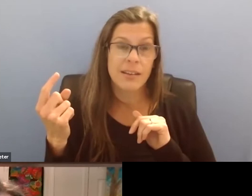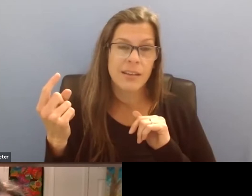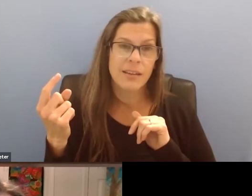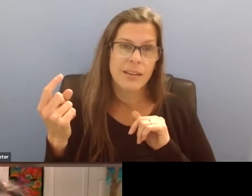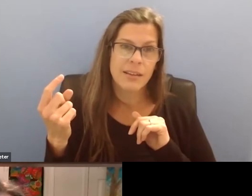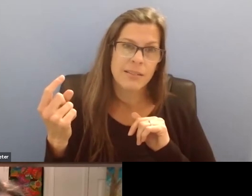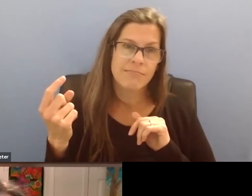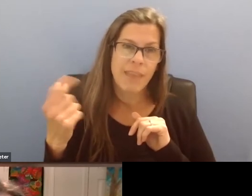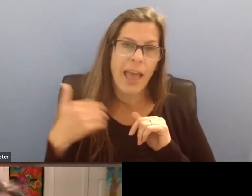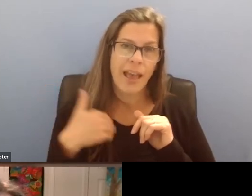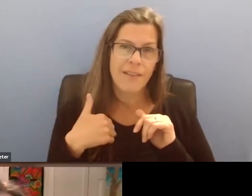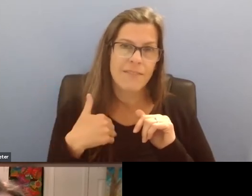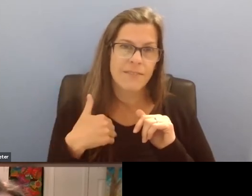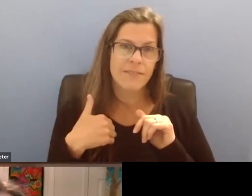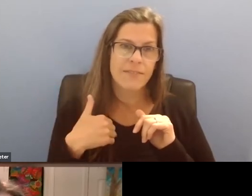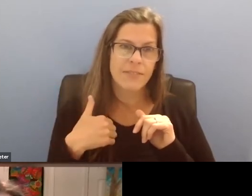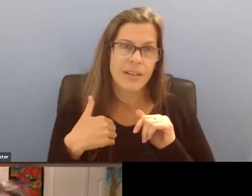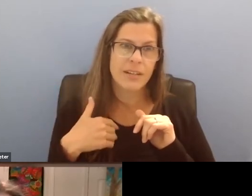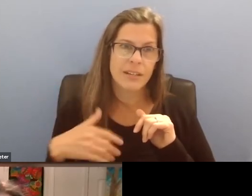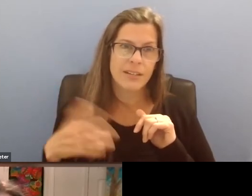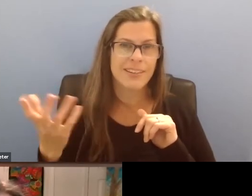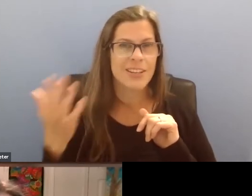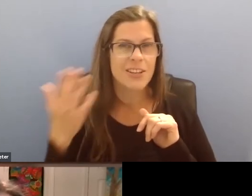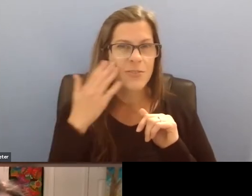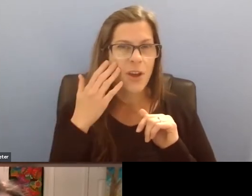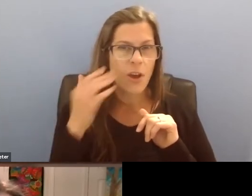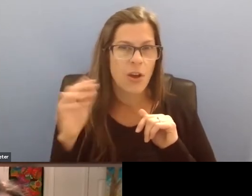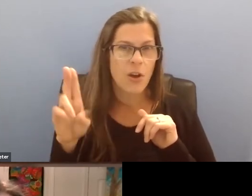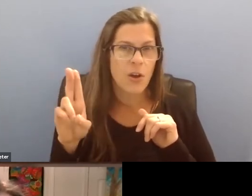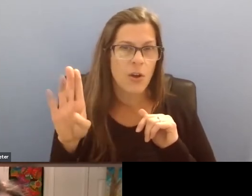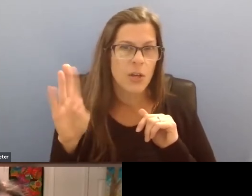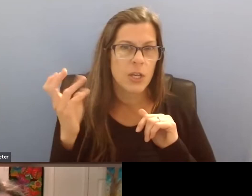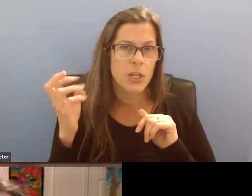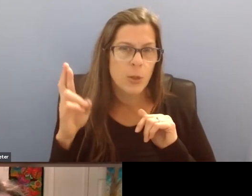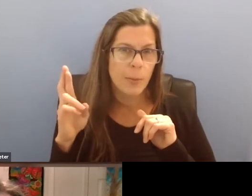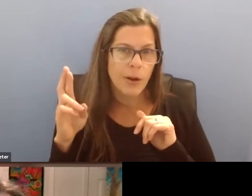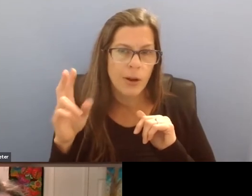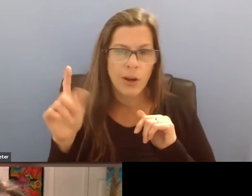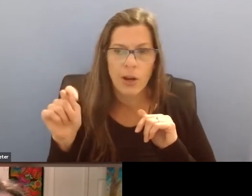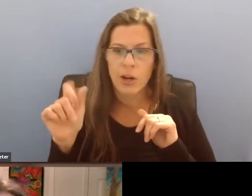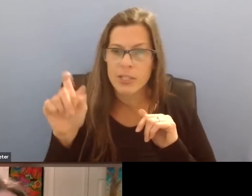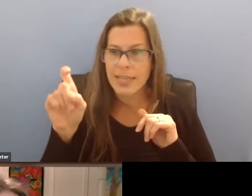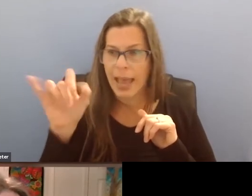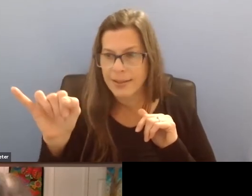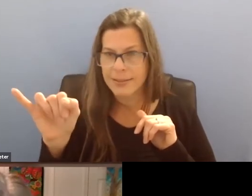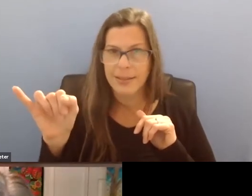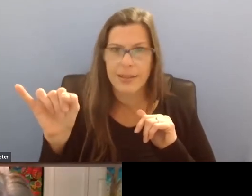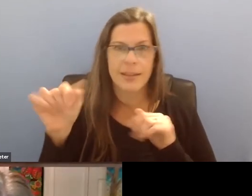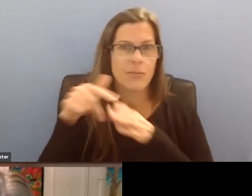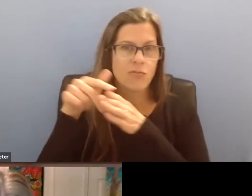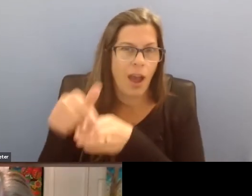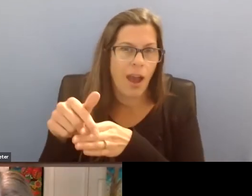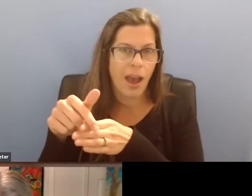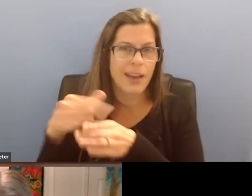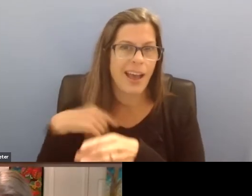various on-demand transportation programs that are available today, that's been, that's been really great for me and I